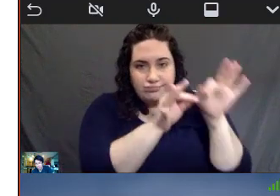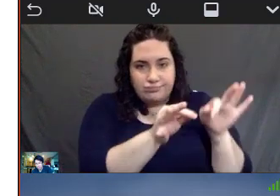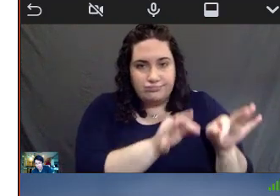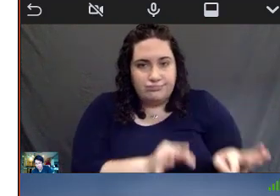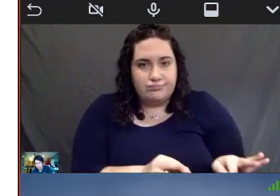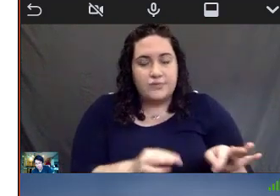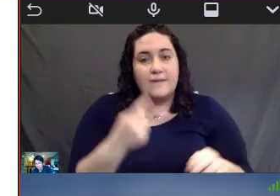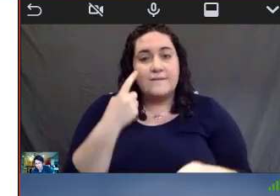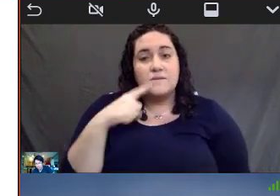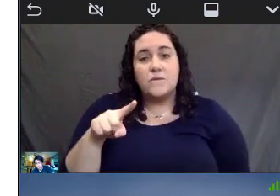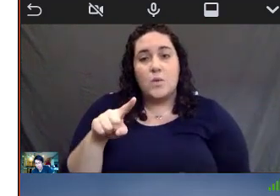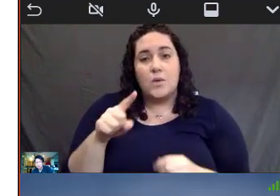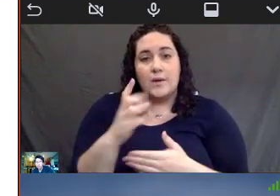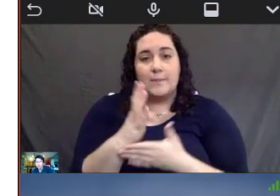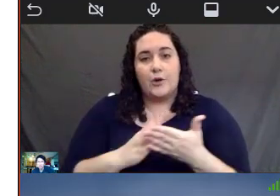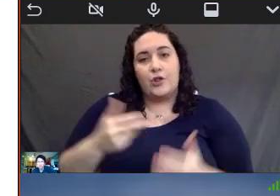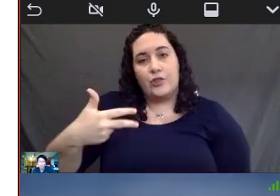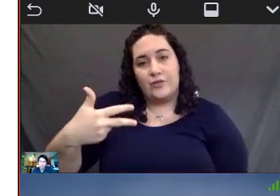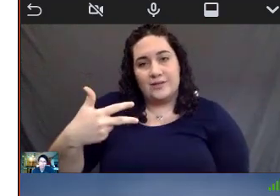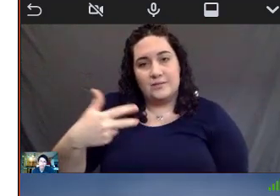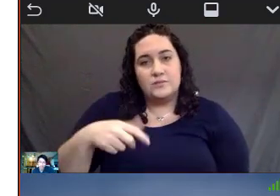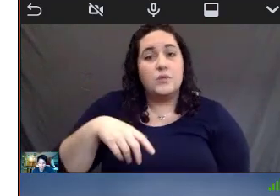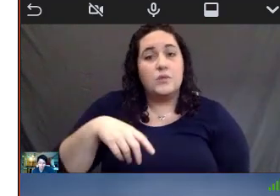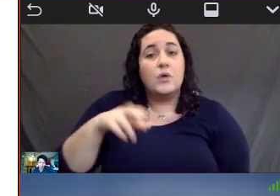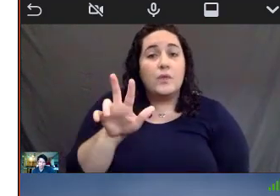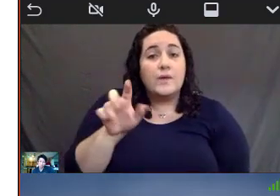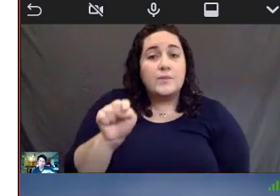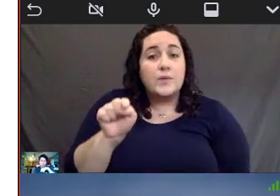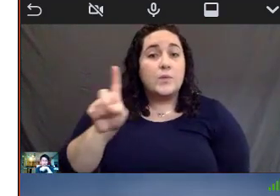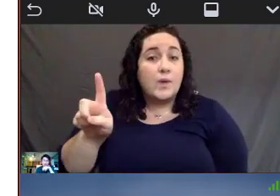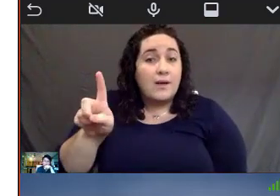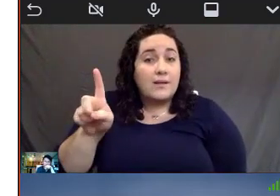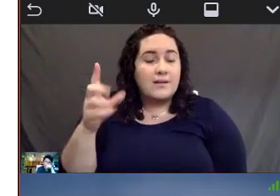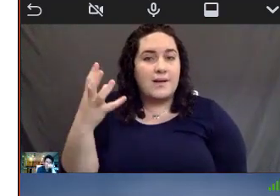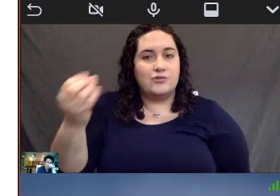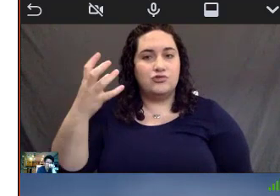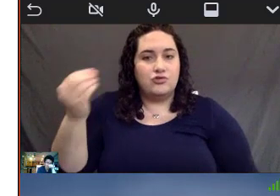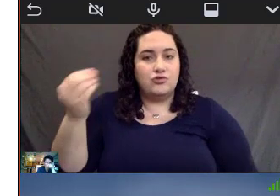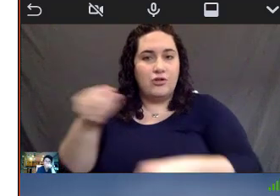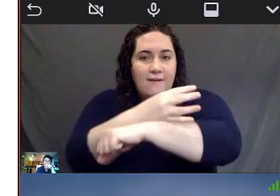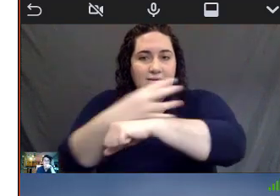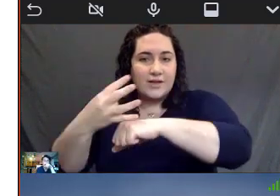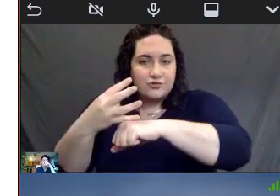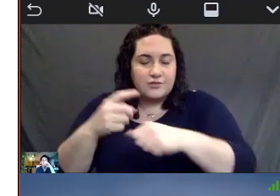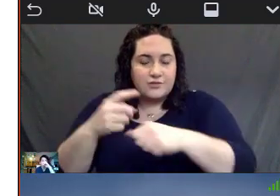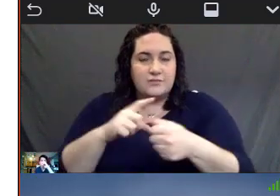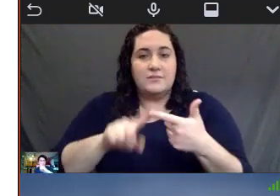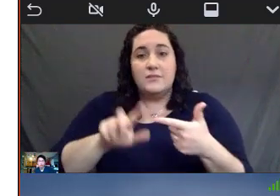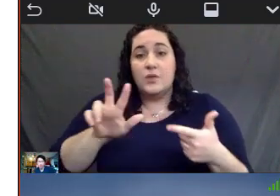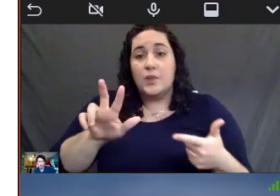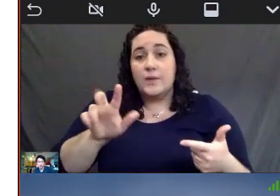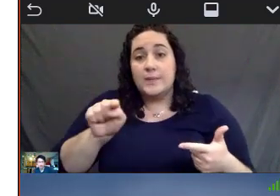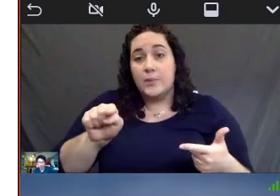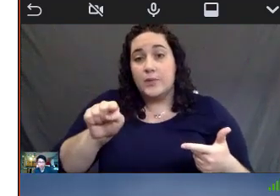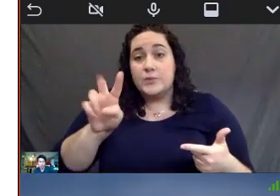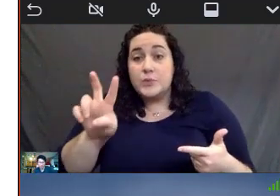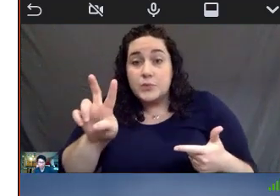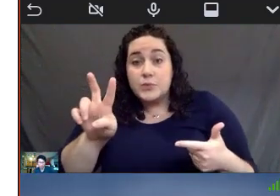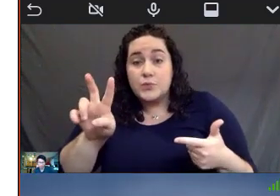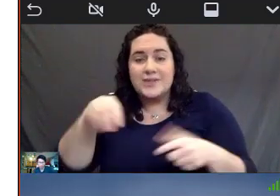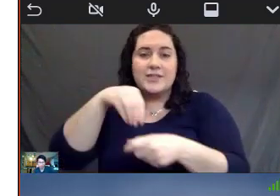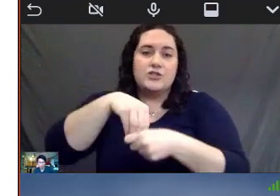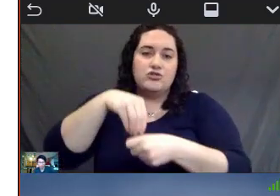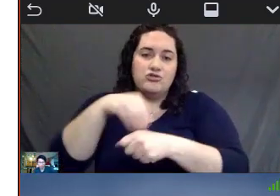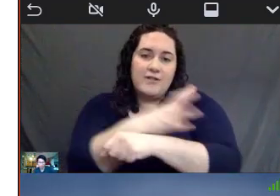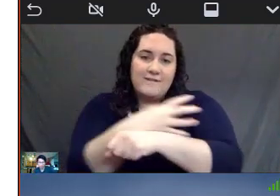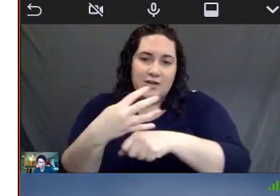is external convection, 3.2, which is internal convection, and 3.3, which is heat exchangers. So all of